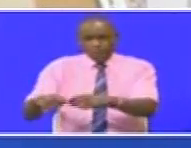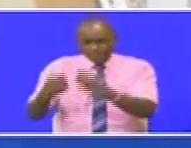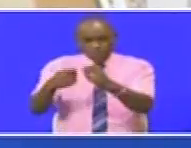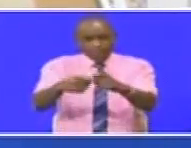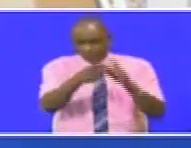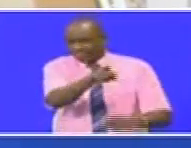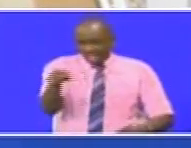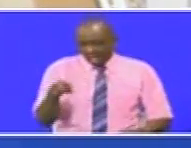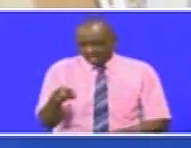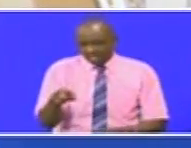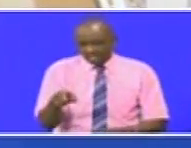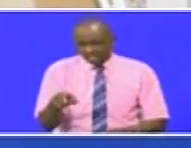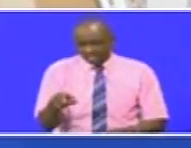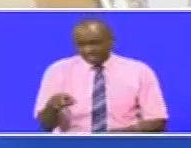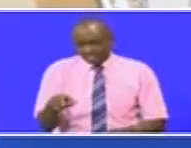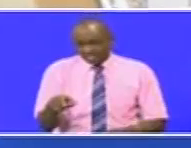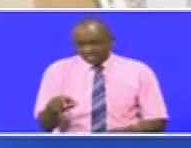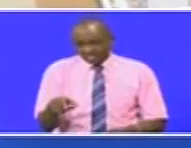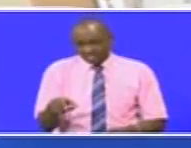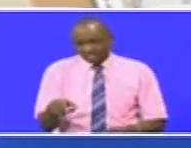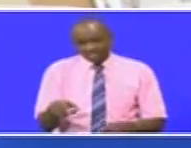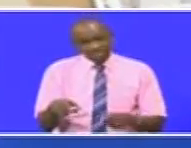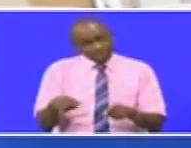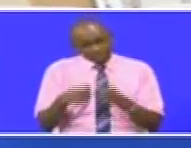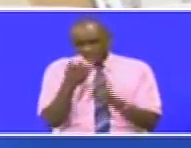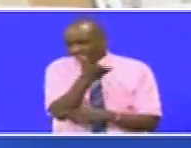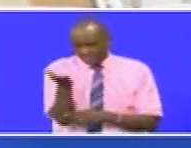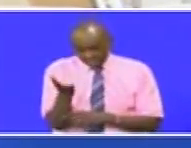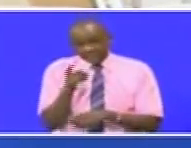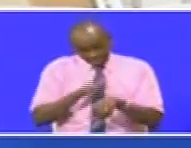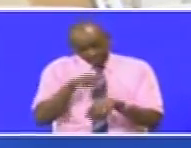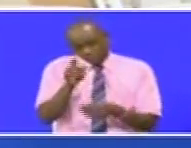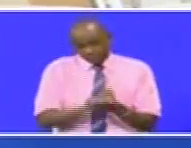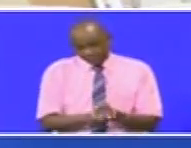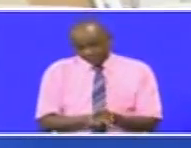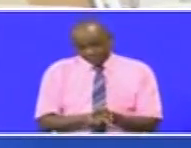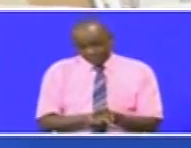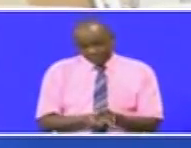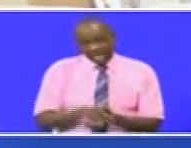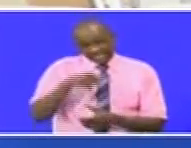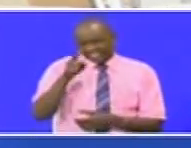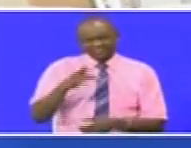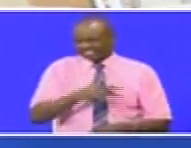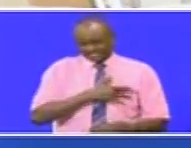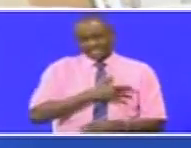working as they ought to, this touched her very